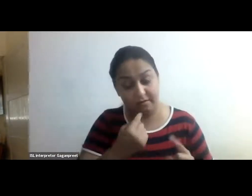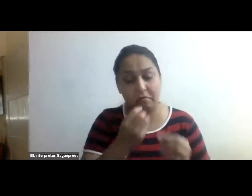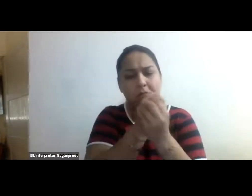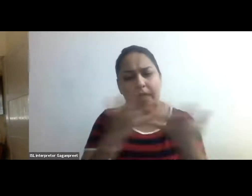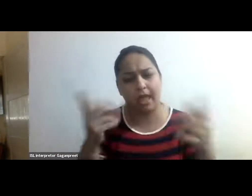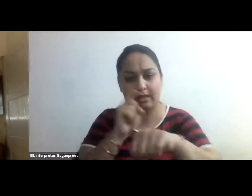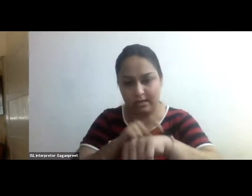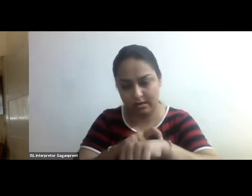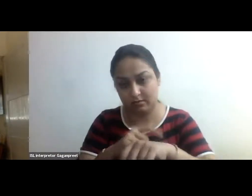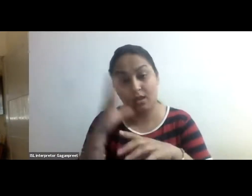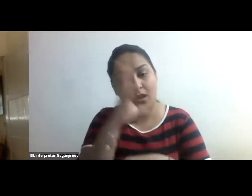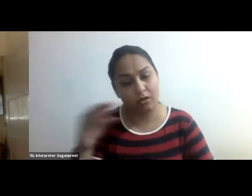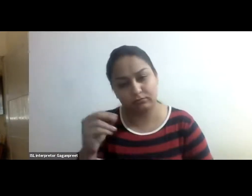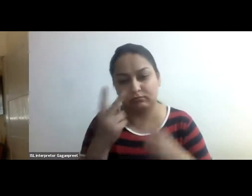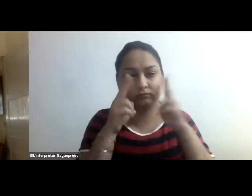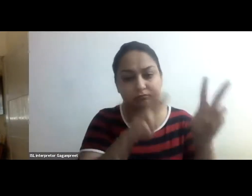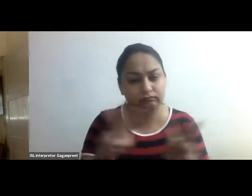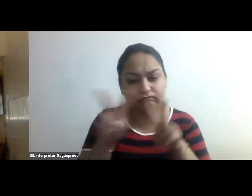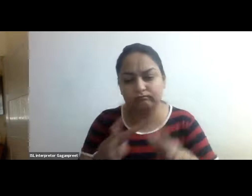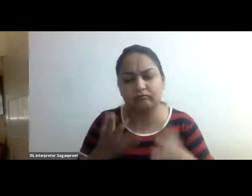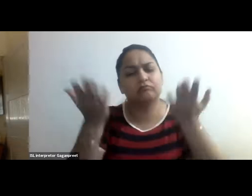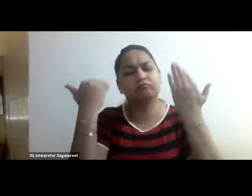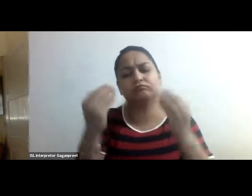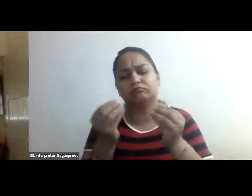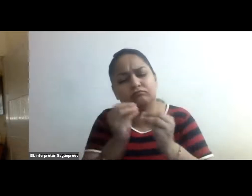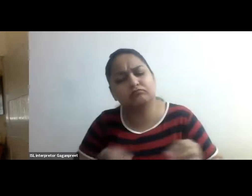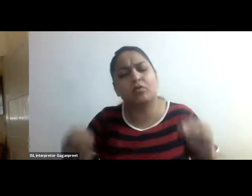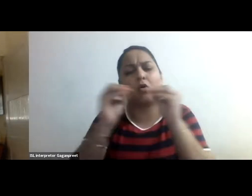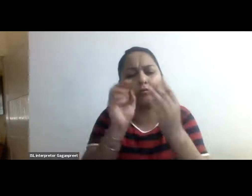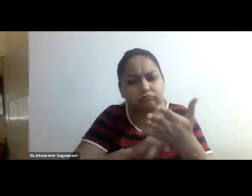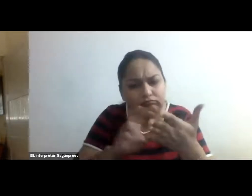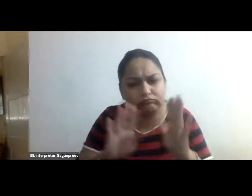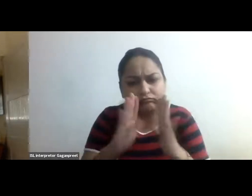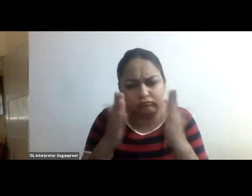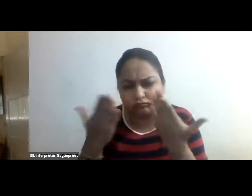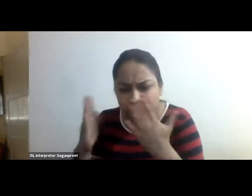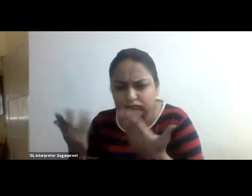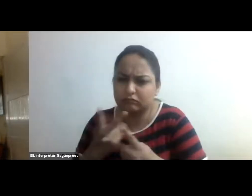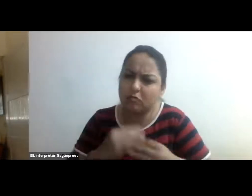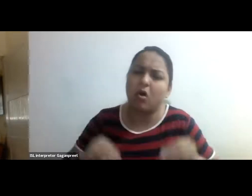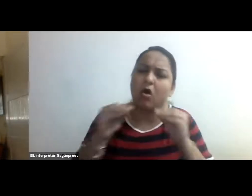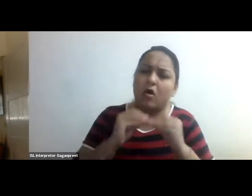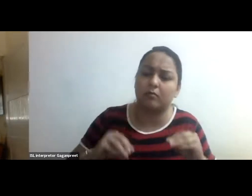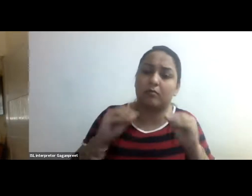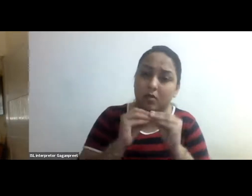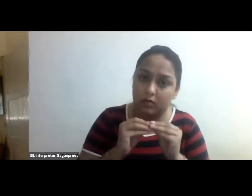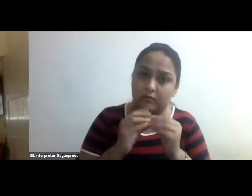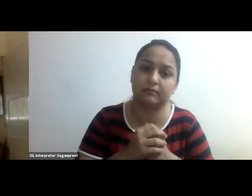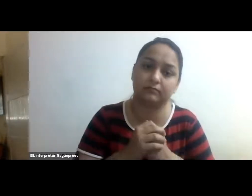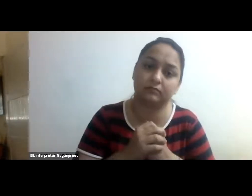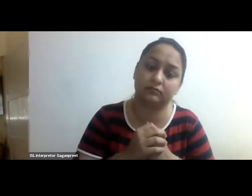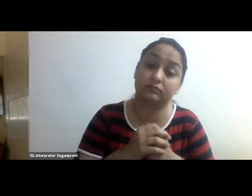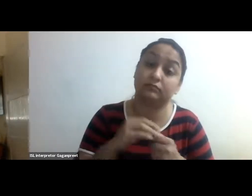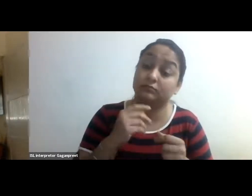and also looking at a lot of literature, not on Bhuribai's own work, because very little of that exists,